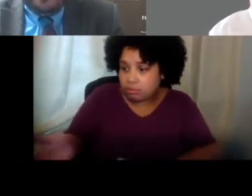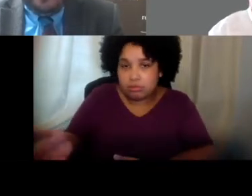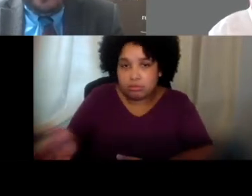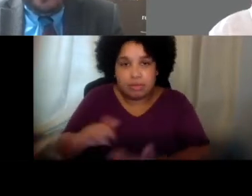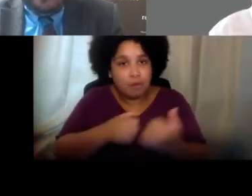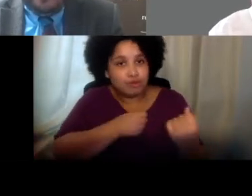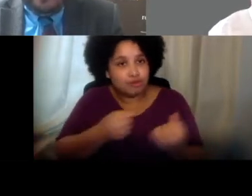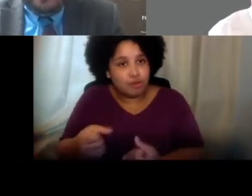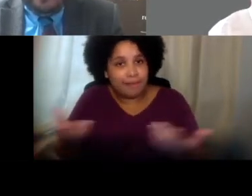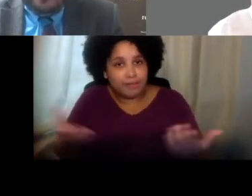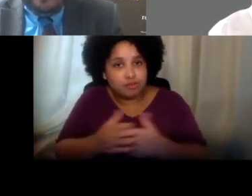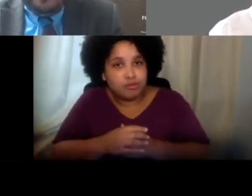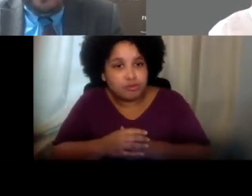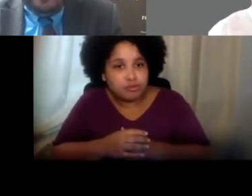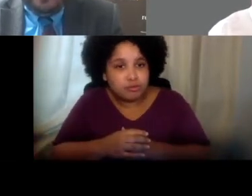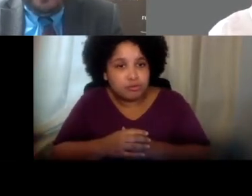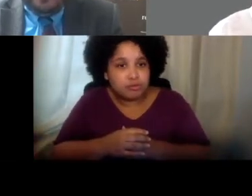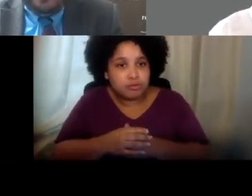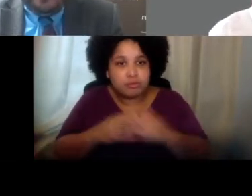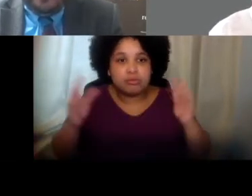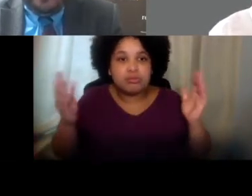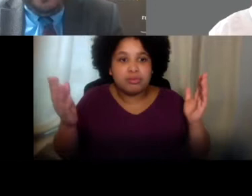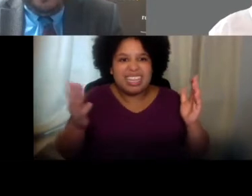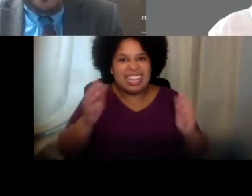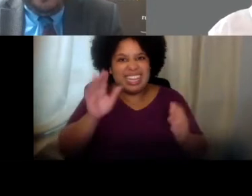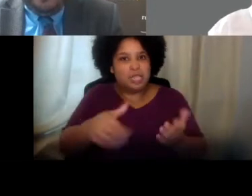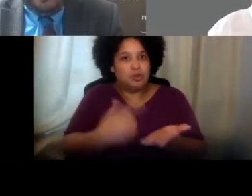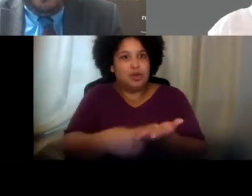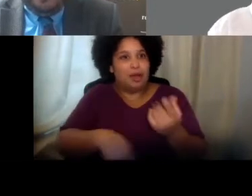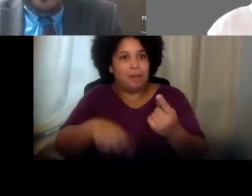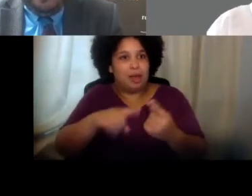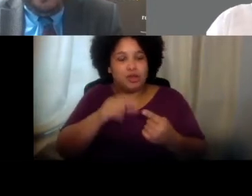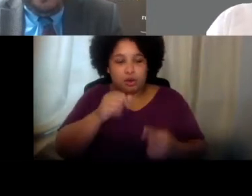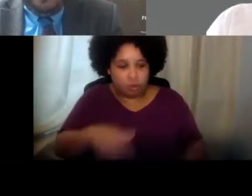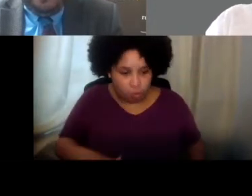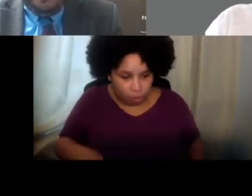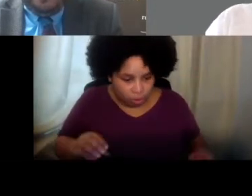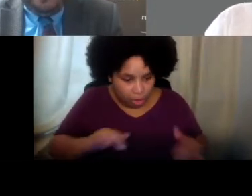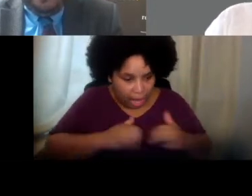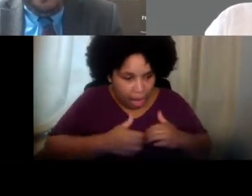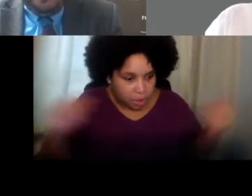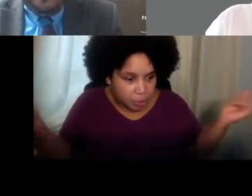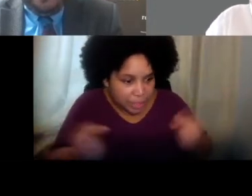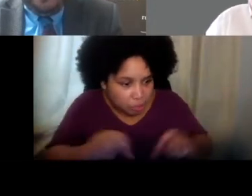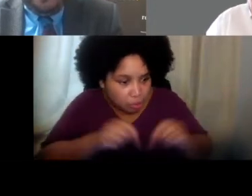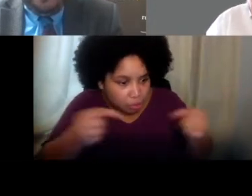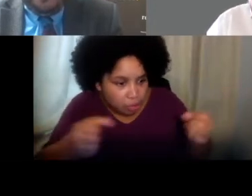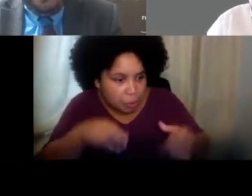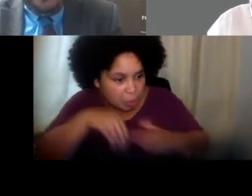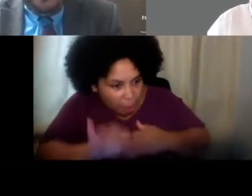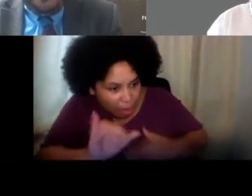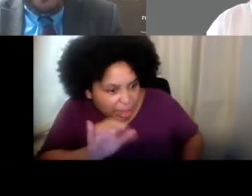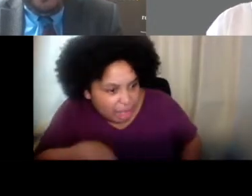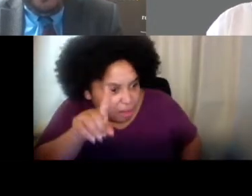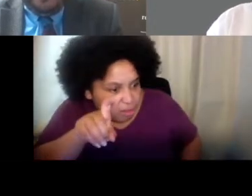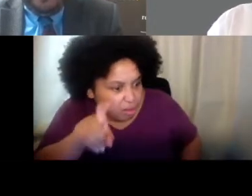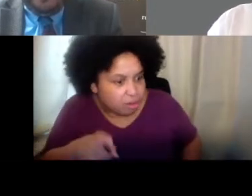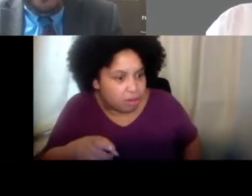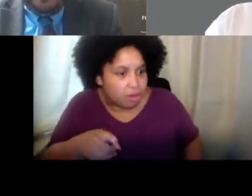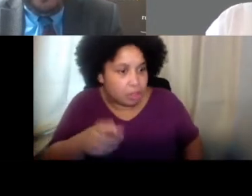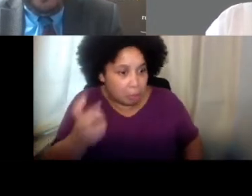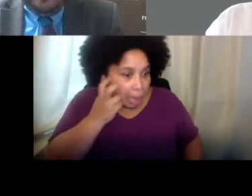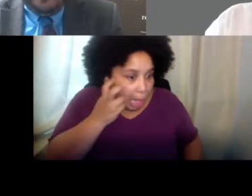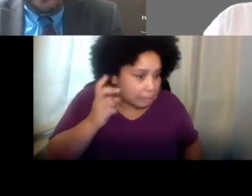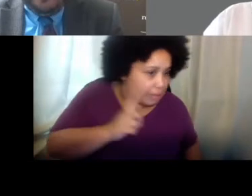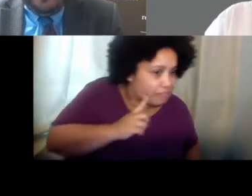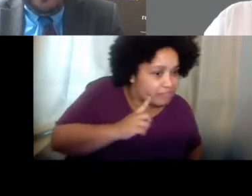drive over?" So that's what you talk about. You don't say, "How were you injured? Were you born like that? Are you blind or